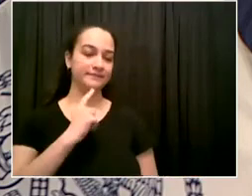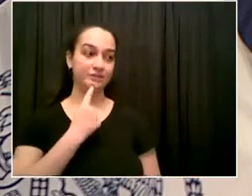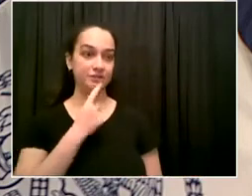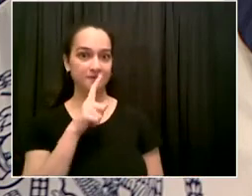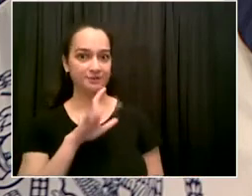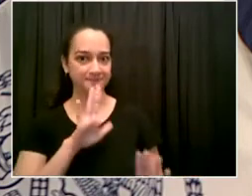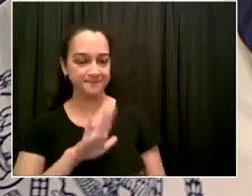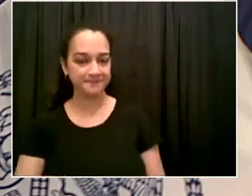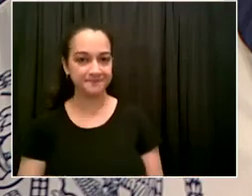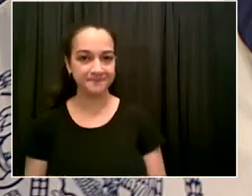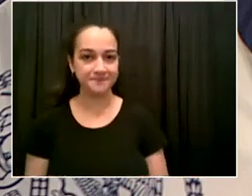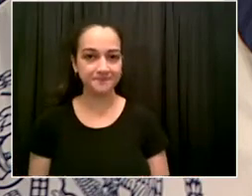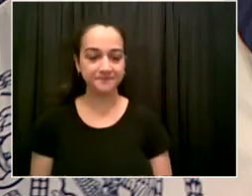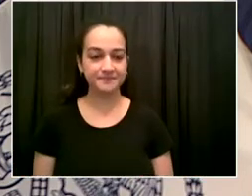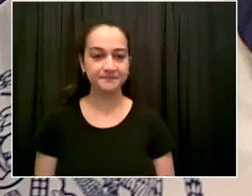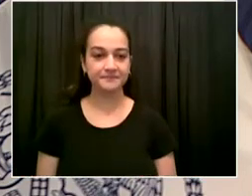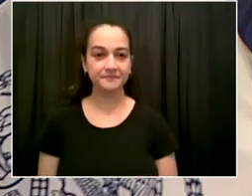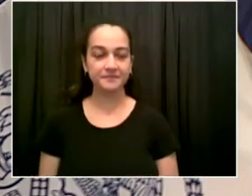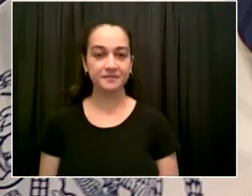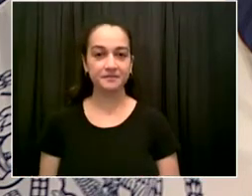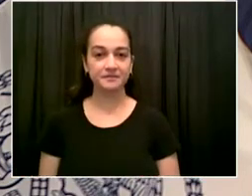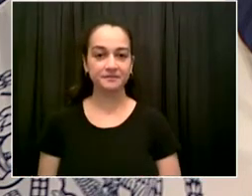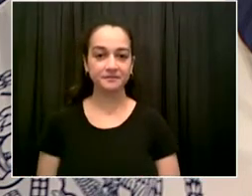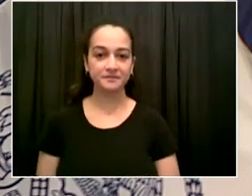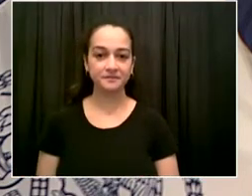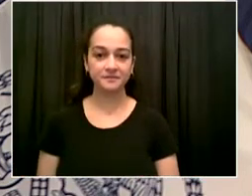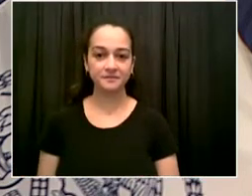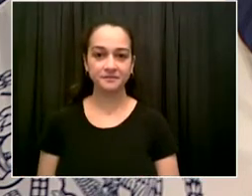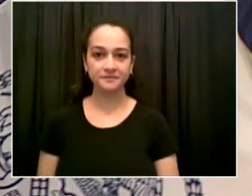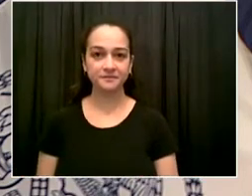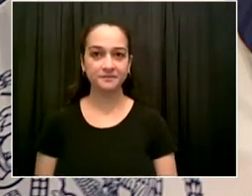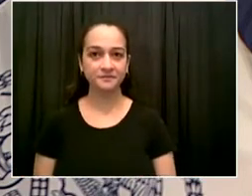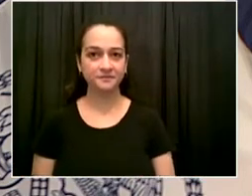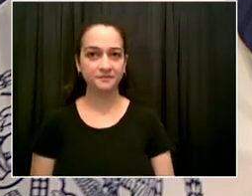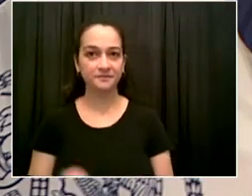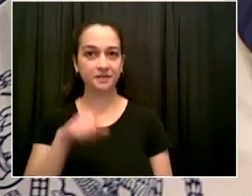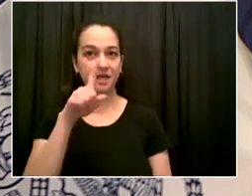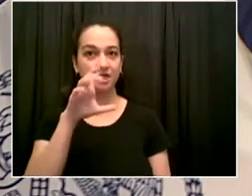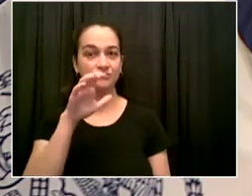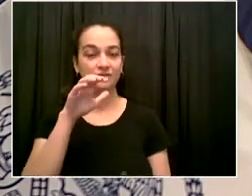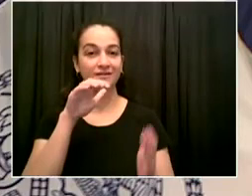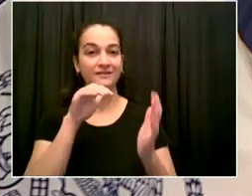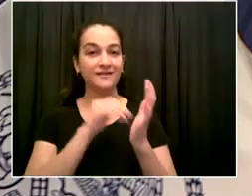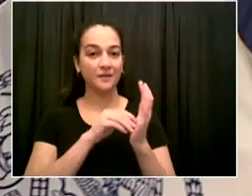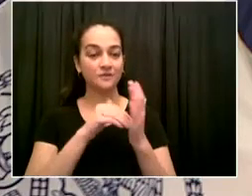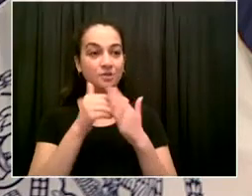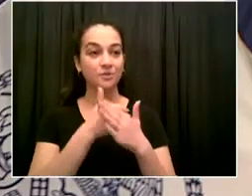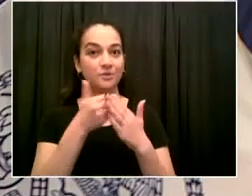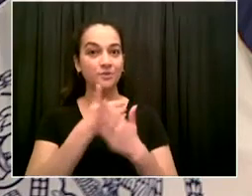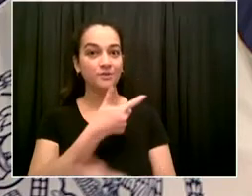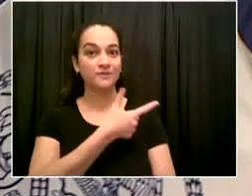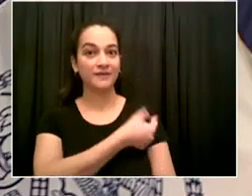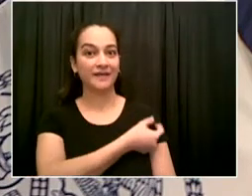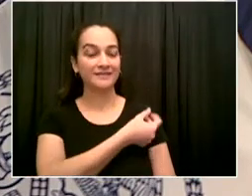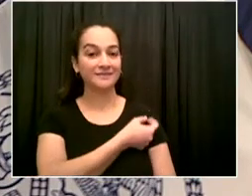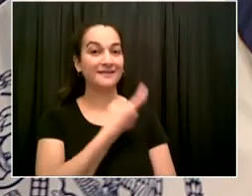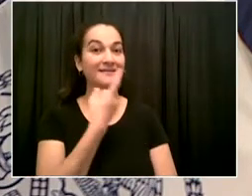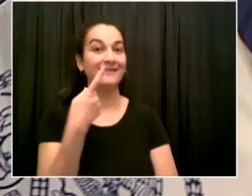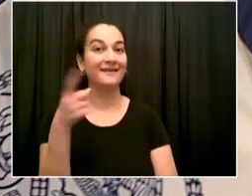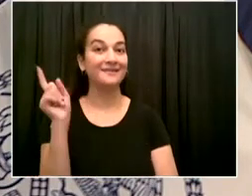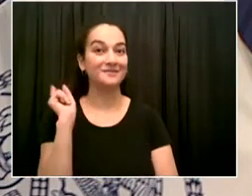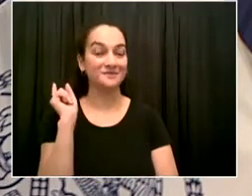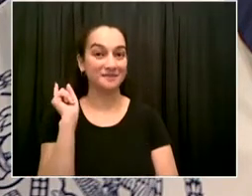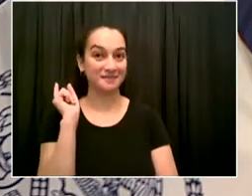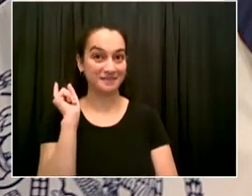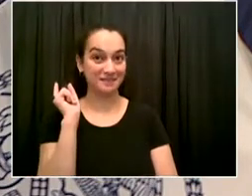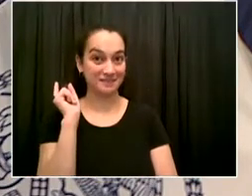mentioned yesterday 100,000 new vaccinations last week. And now that the Key to NYC pass is implemented,